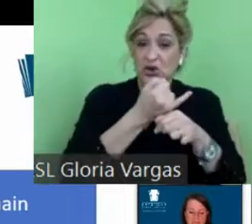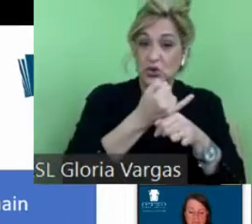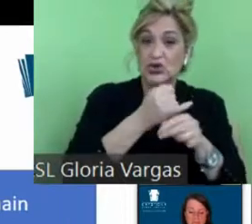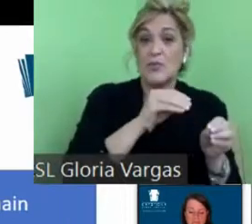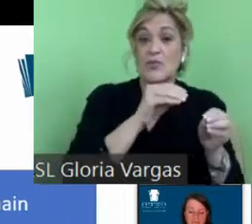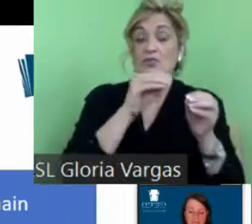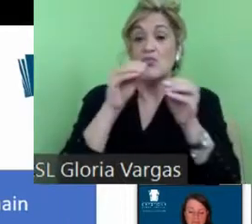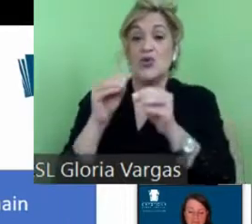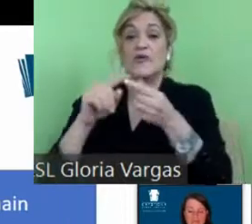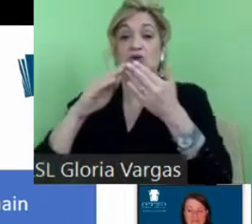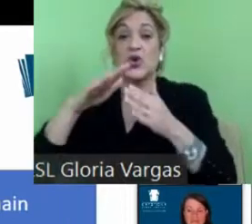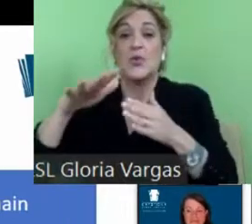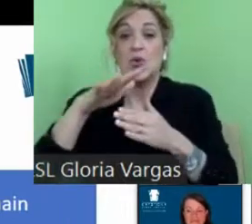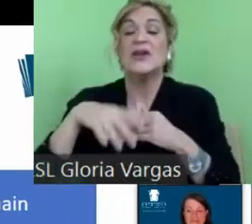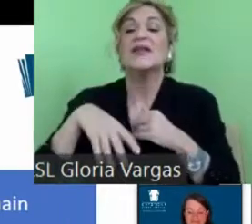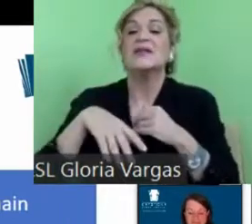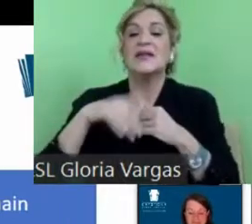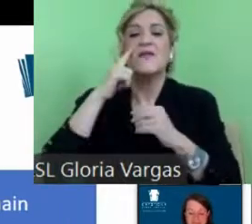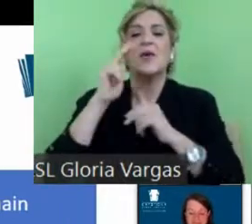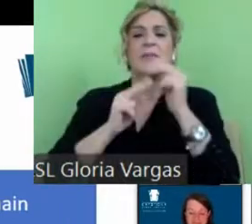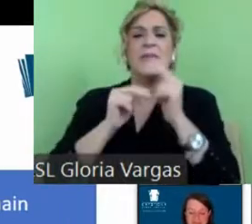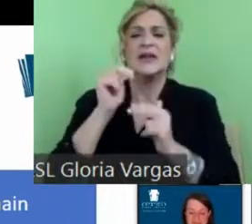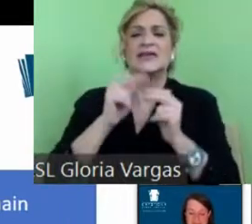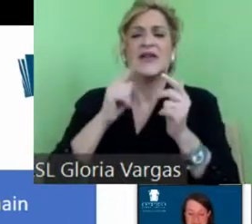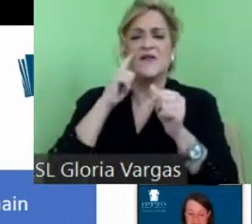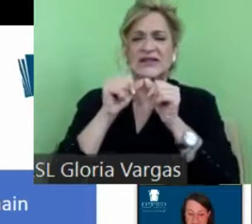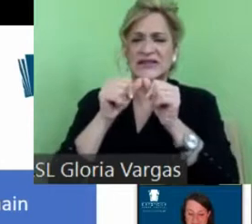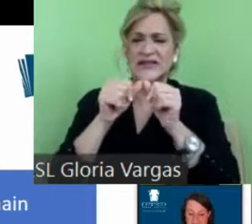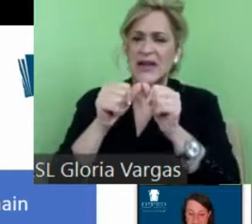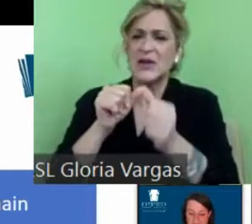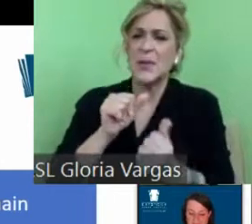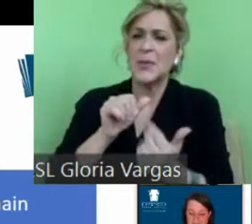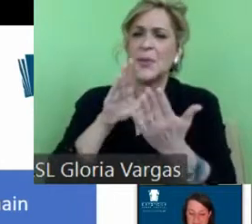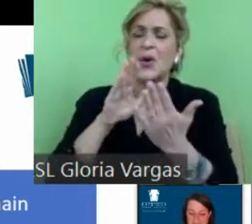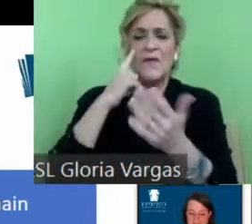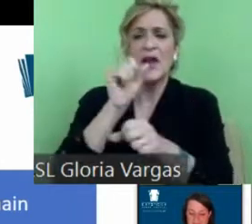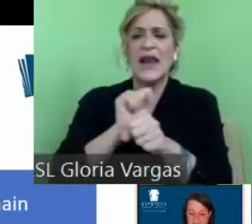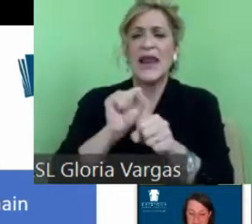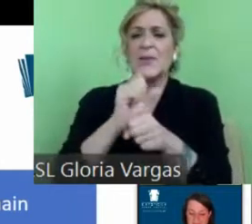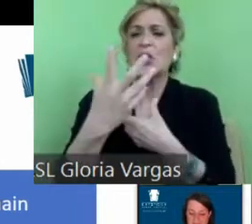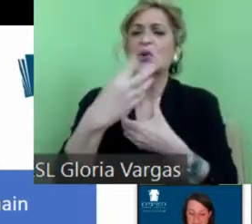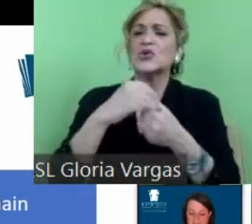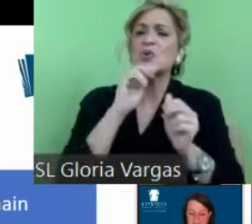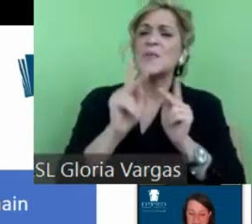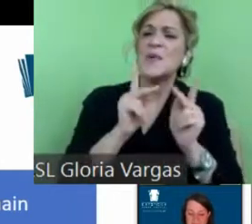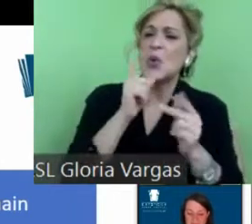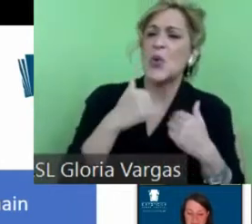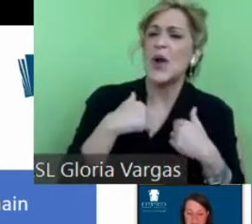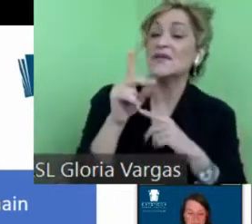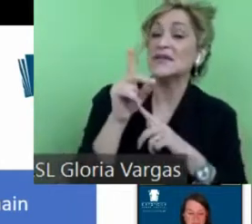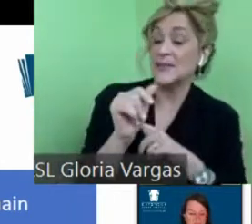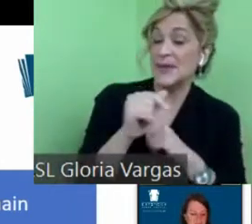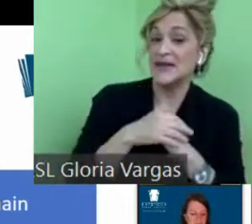communities, Keystone Moldova built an integrated, sustainable approach for labor inclusion of persons with disabilities.